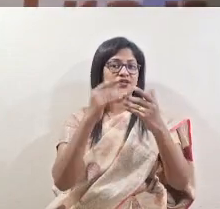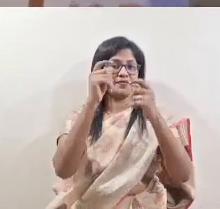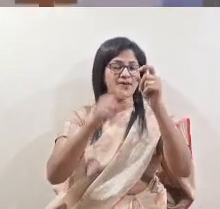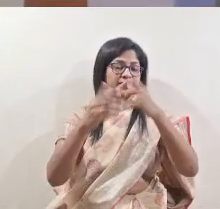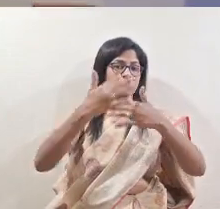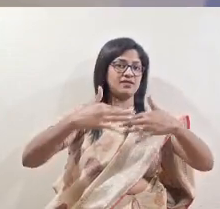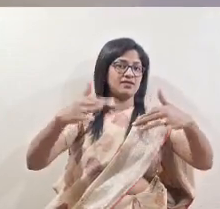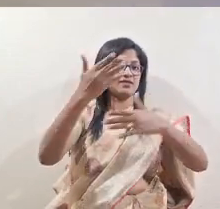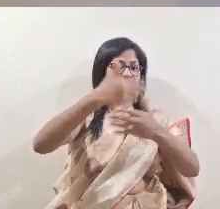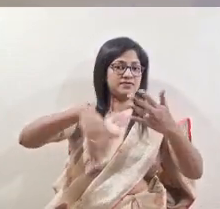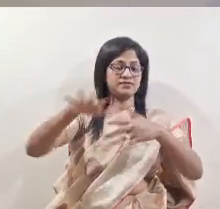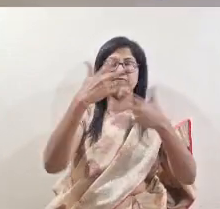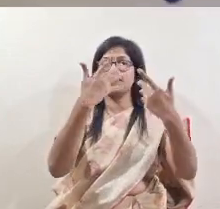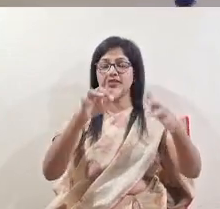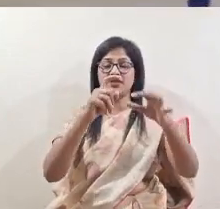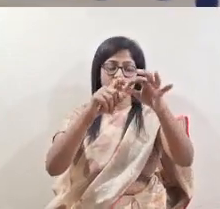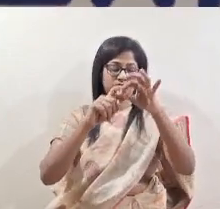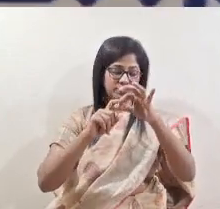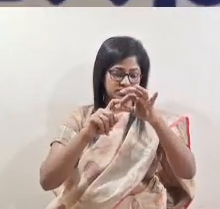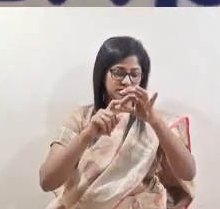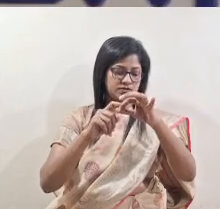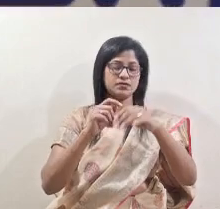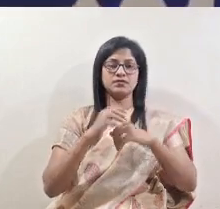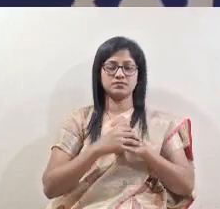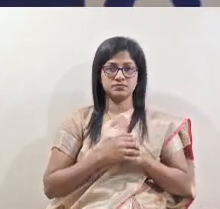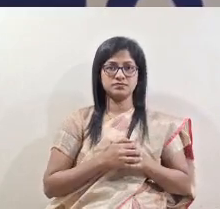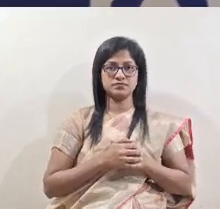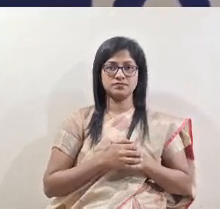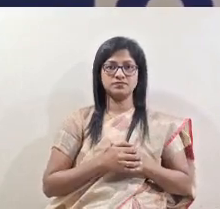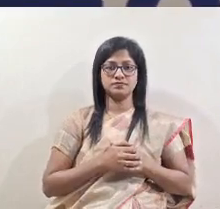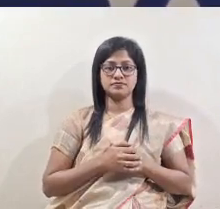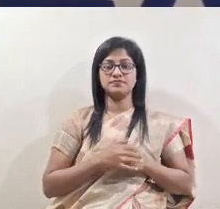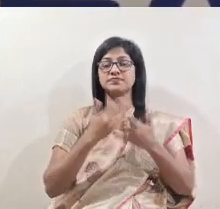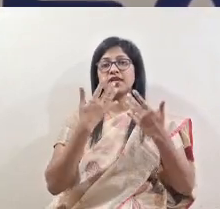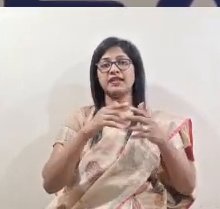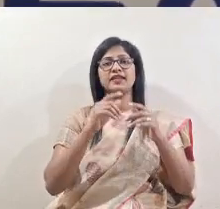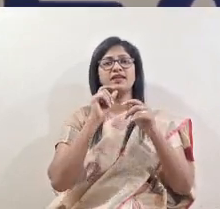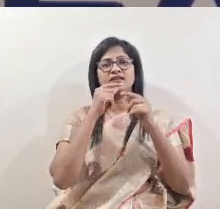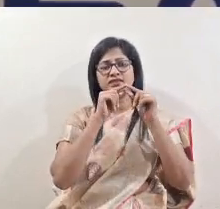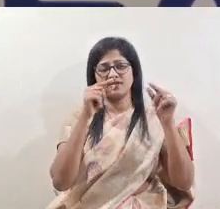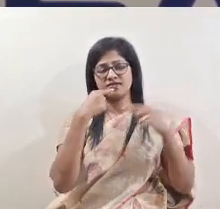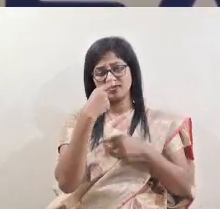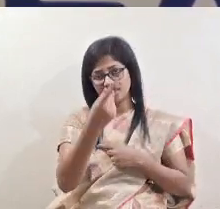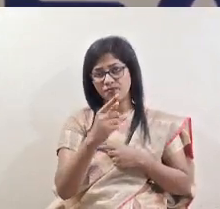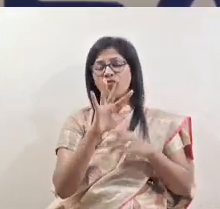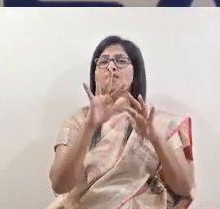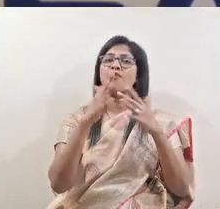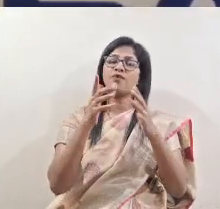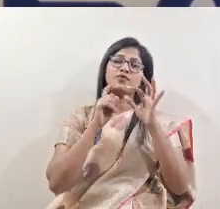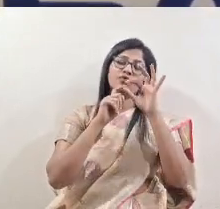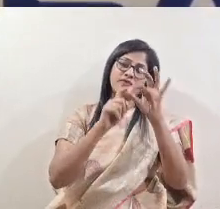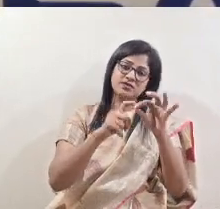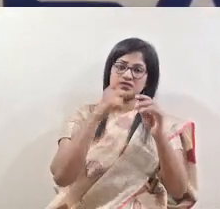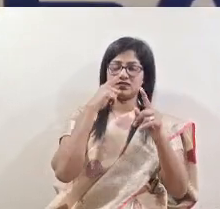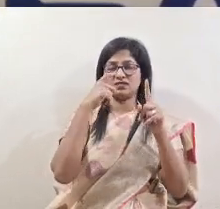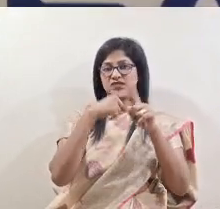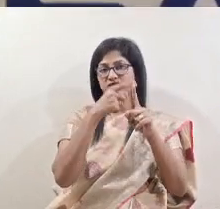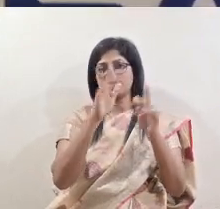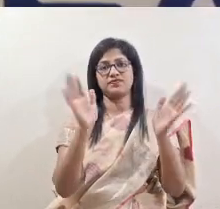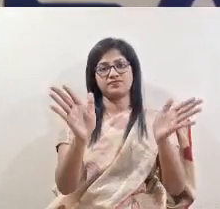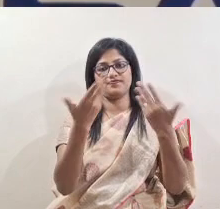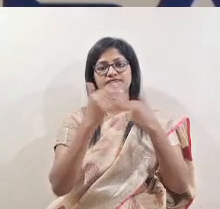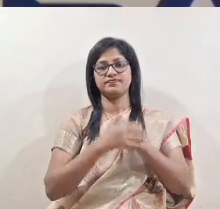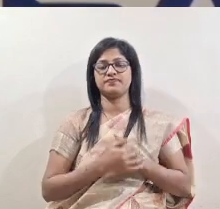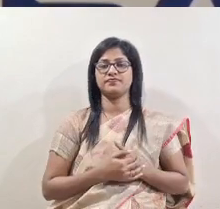interaction into the audience. So please, if you have anything to any comment or any question to be asked to